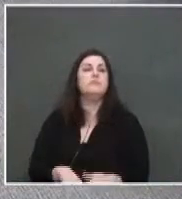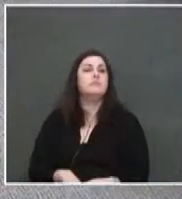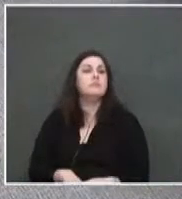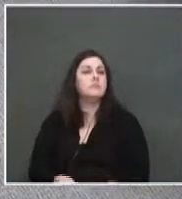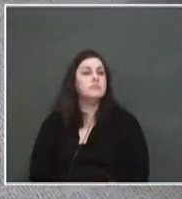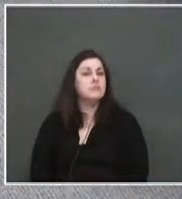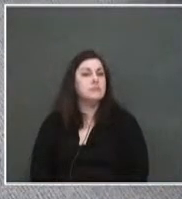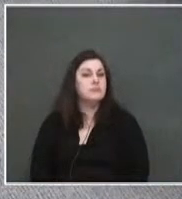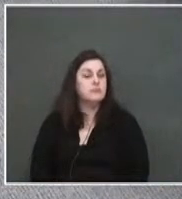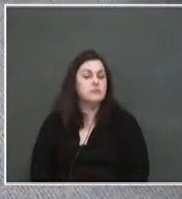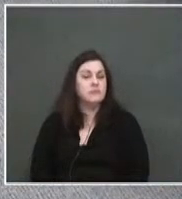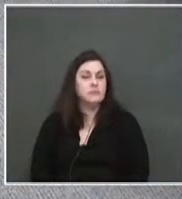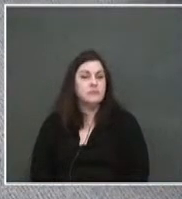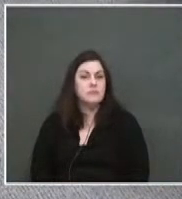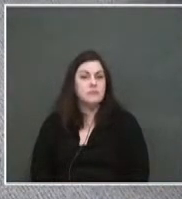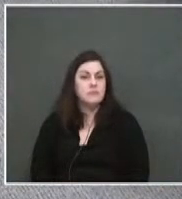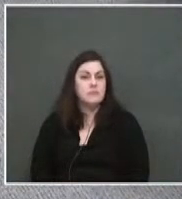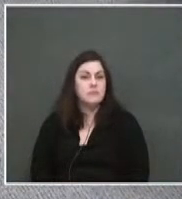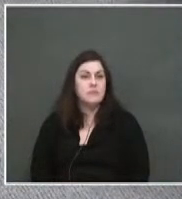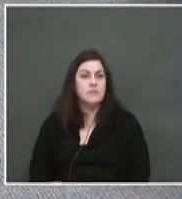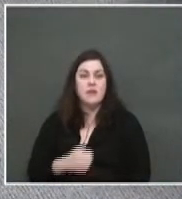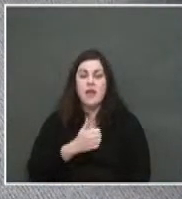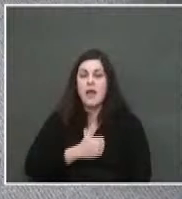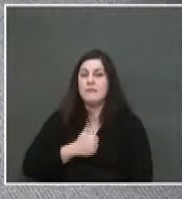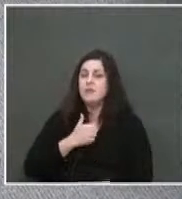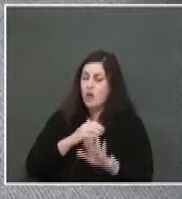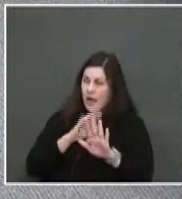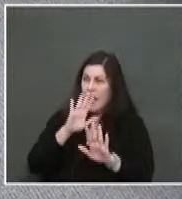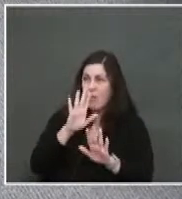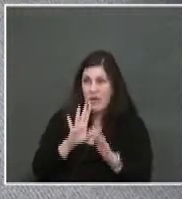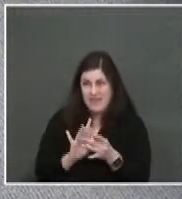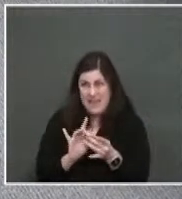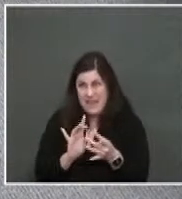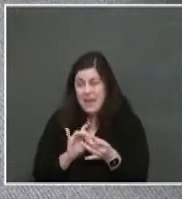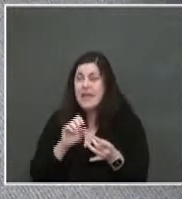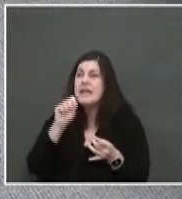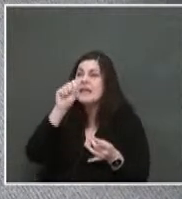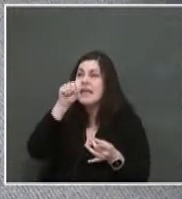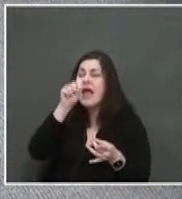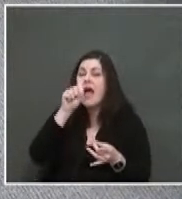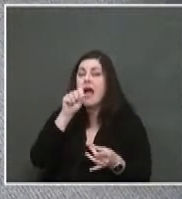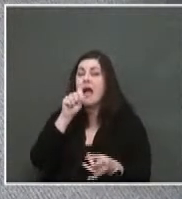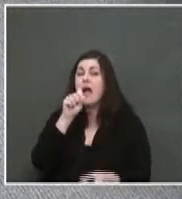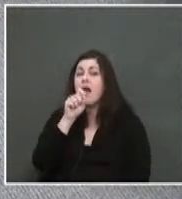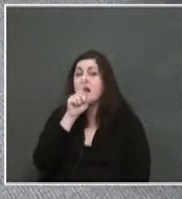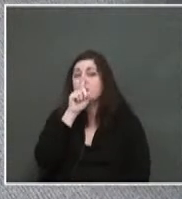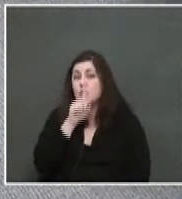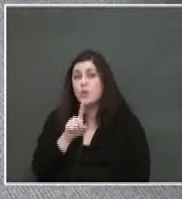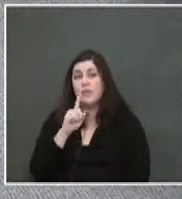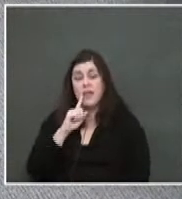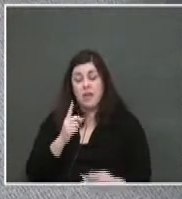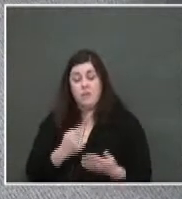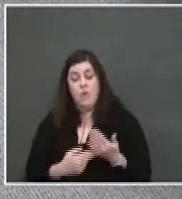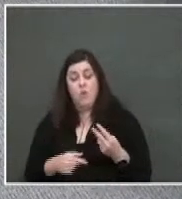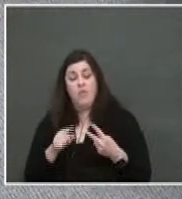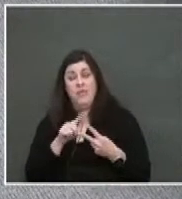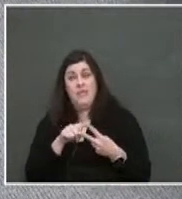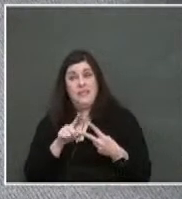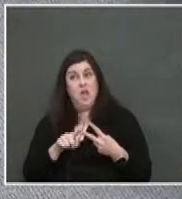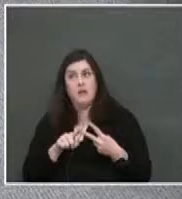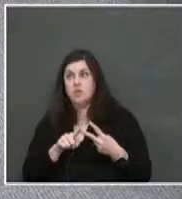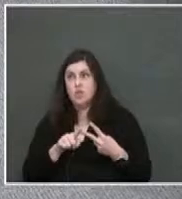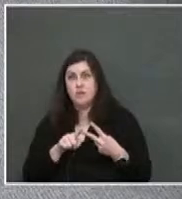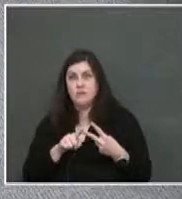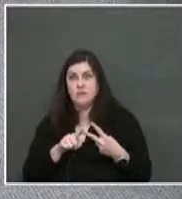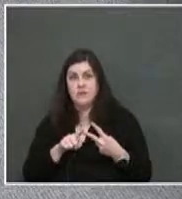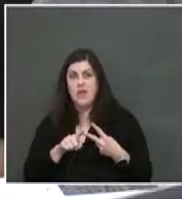in? Well, sorry, to close off, yeah, I mean, I do think that both of these options are, none